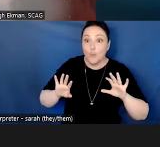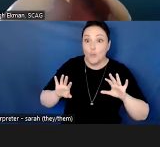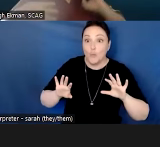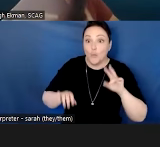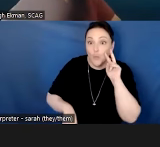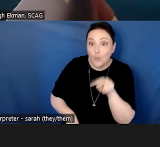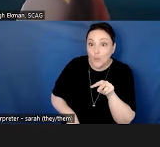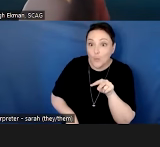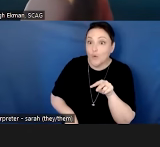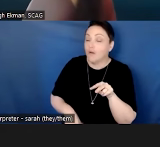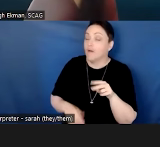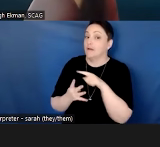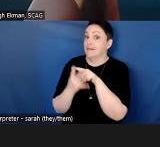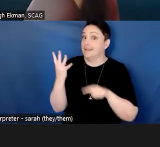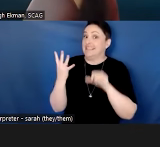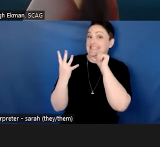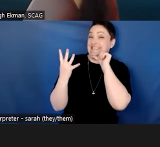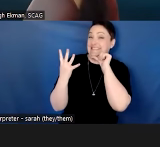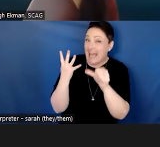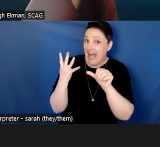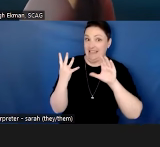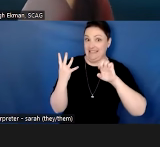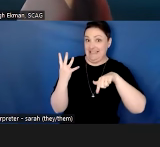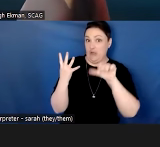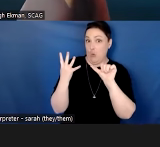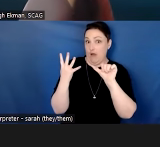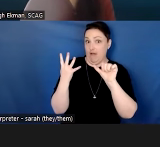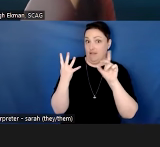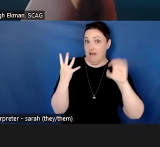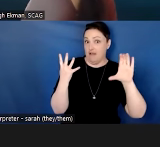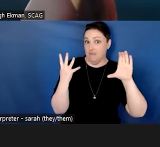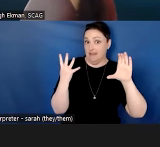the question is, which of the following is not a CEQA document?